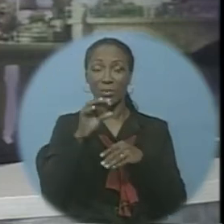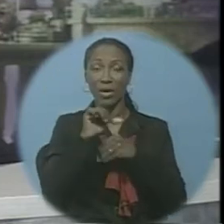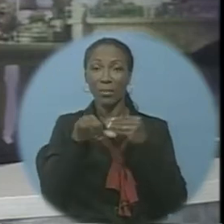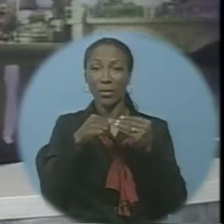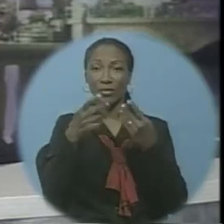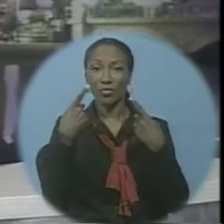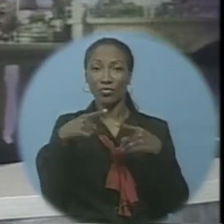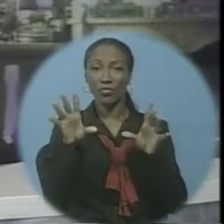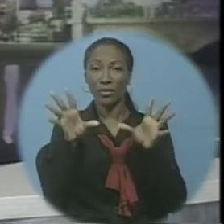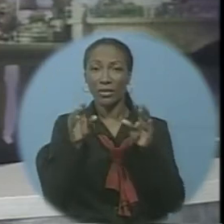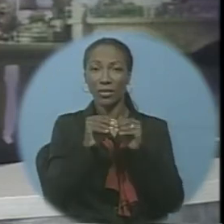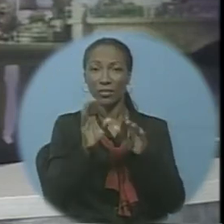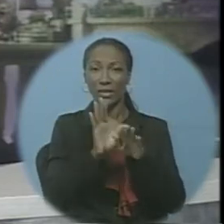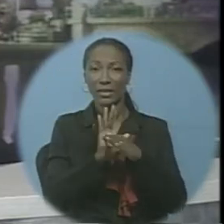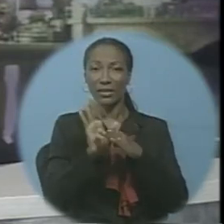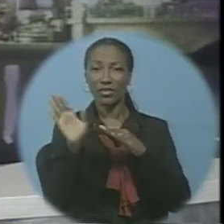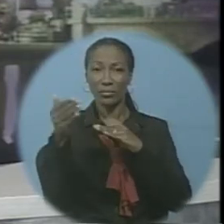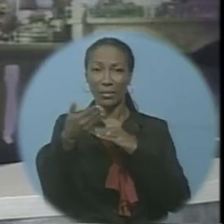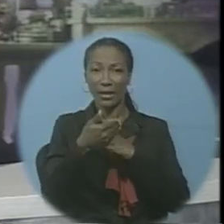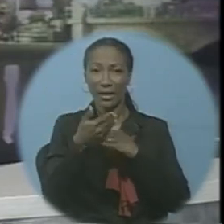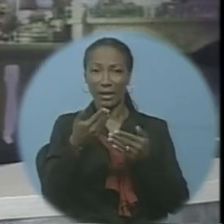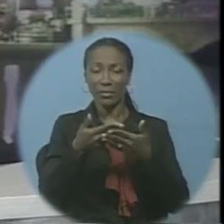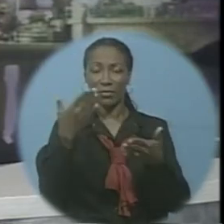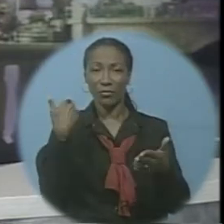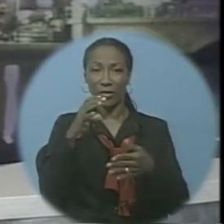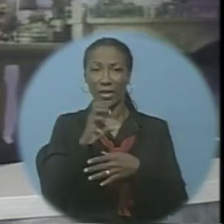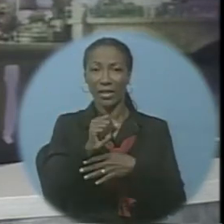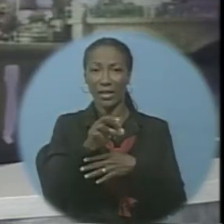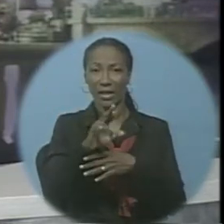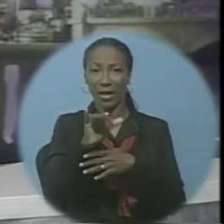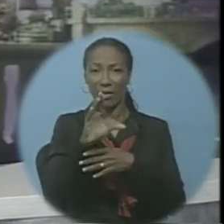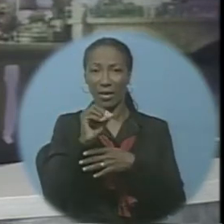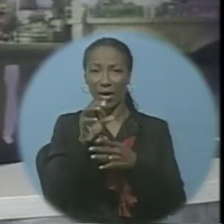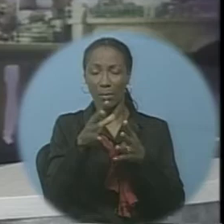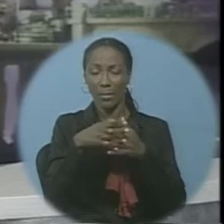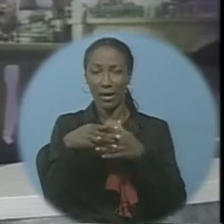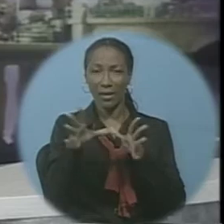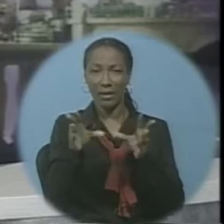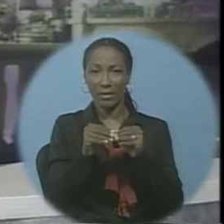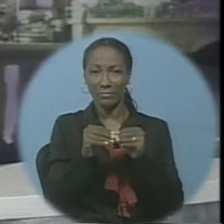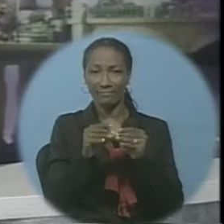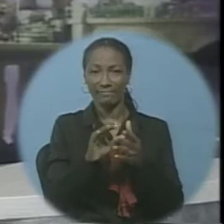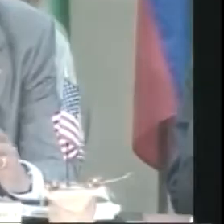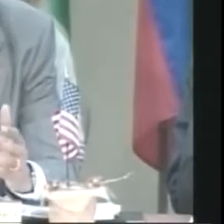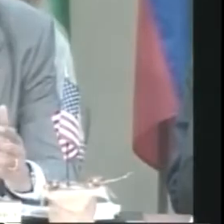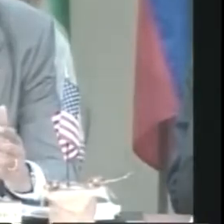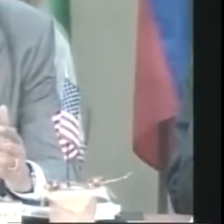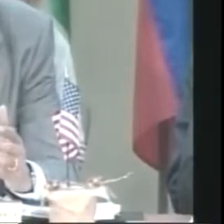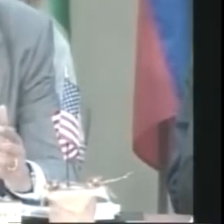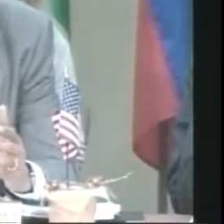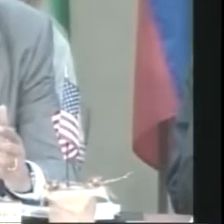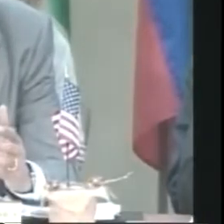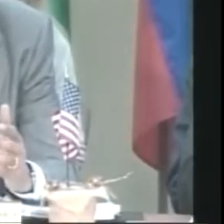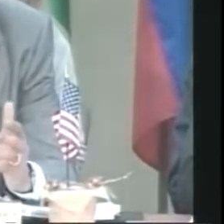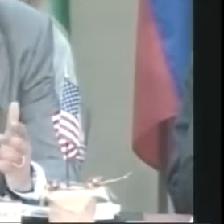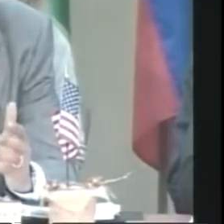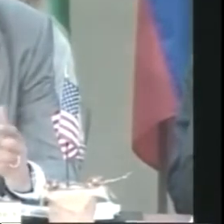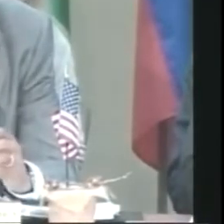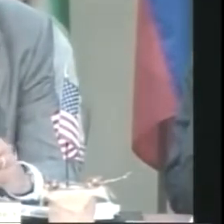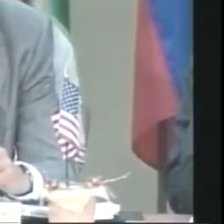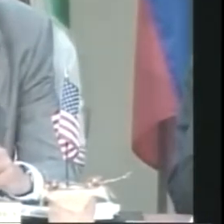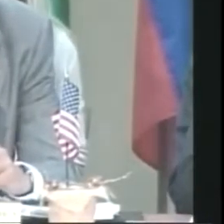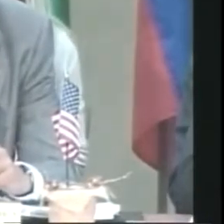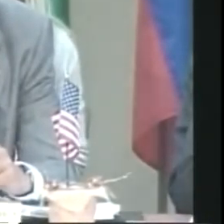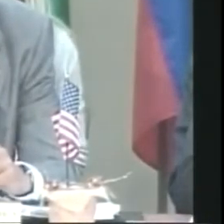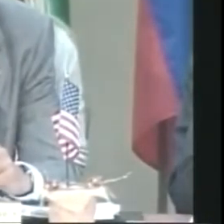media conference in Jamaica ahead of the CARICOM-US summit. Vice President hosted a summit on this in